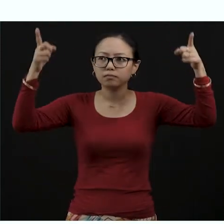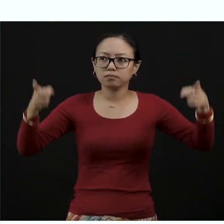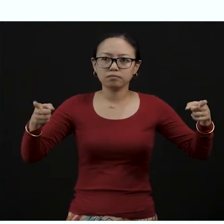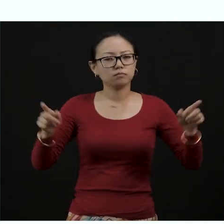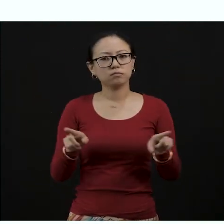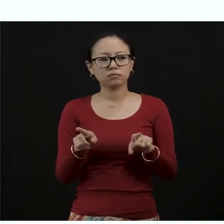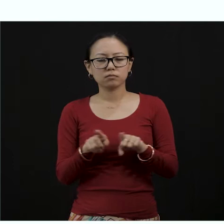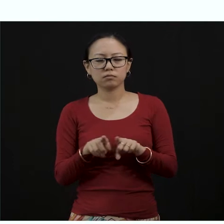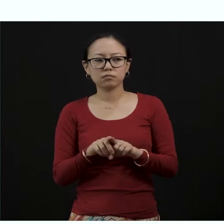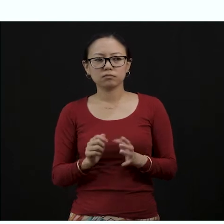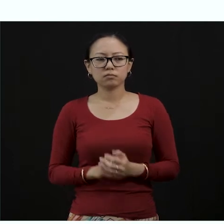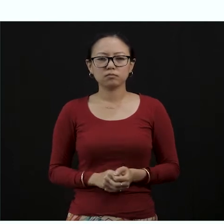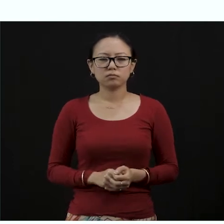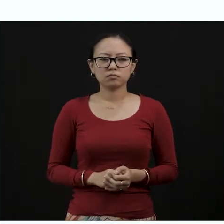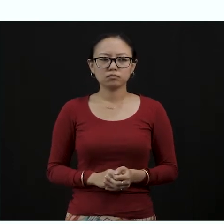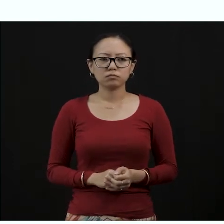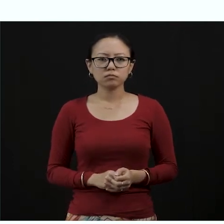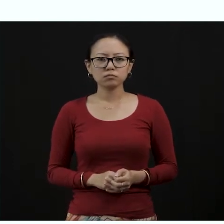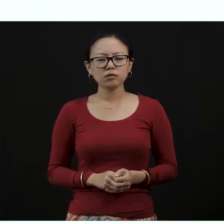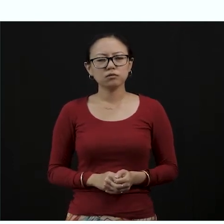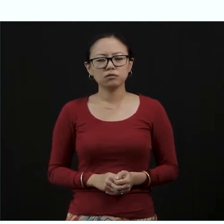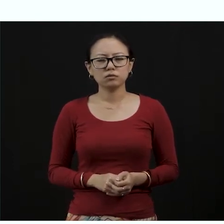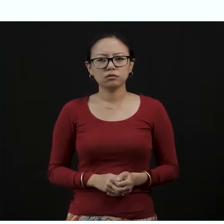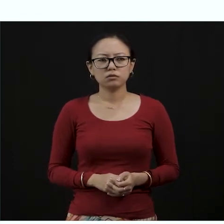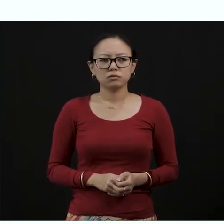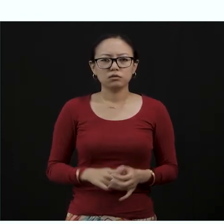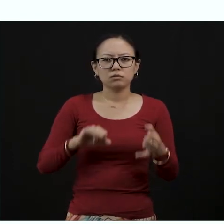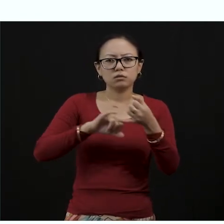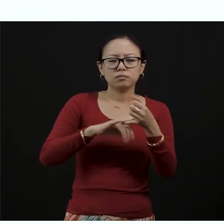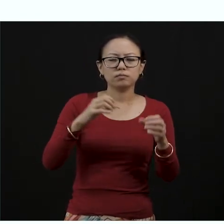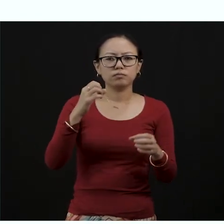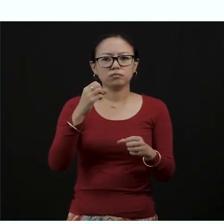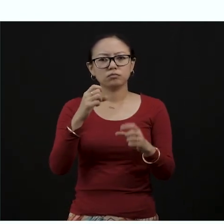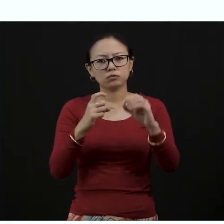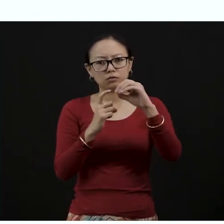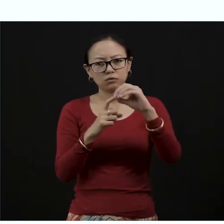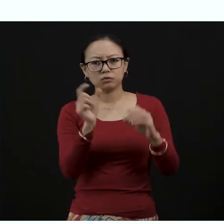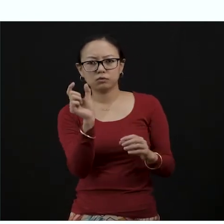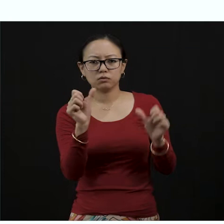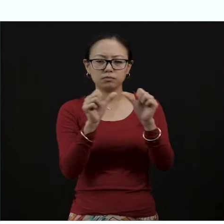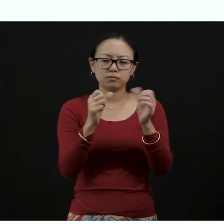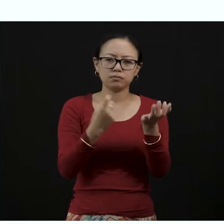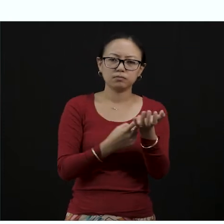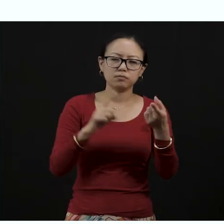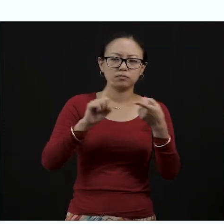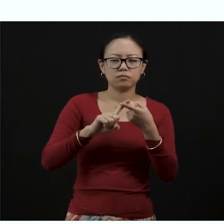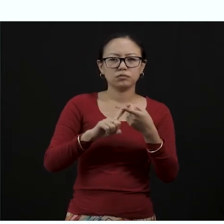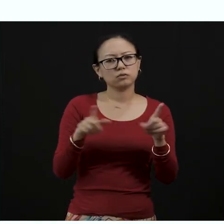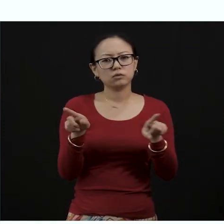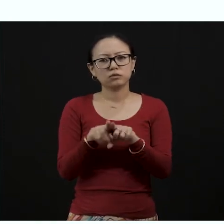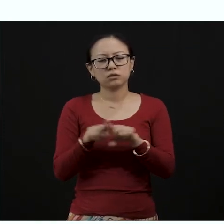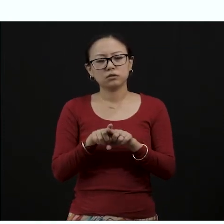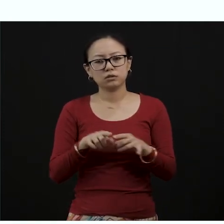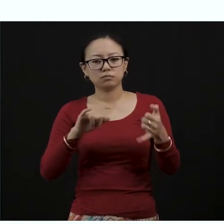sides and four vertices. This is sides. This is the vertex. Where two line meet is called